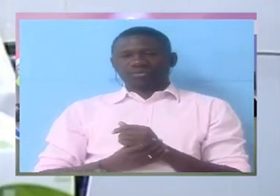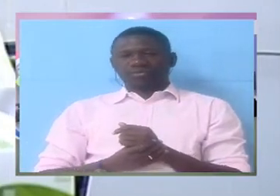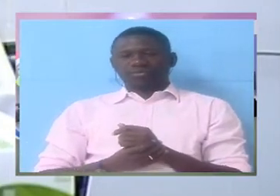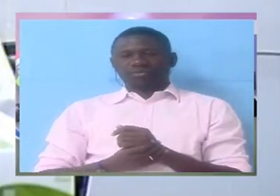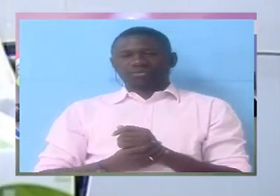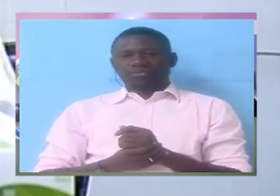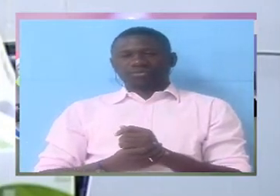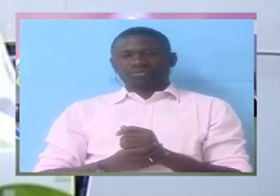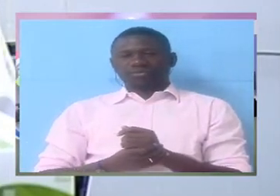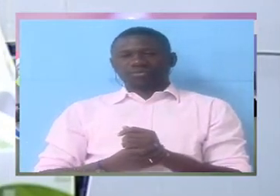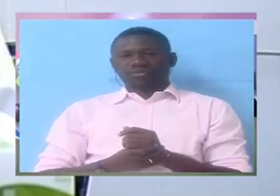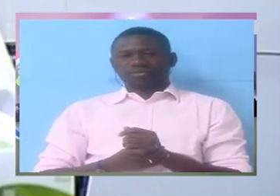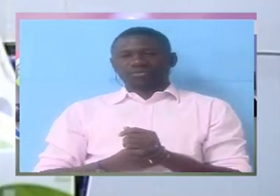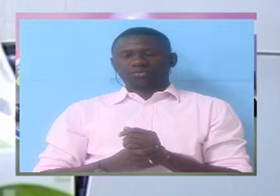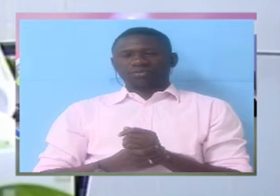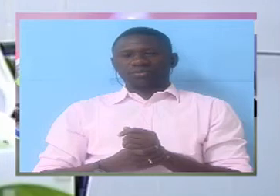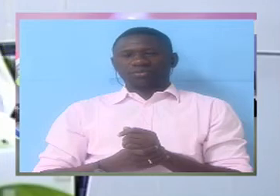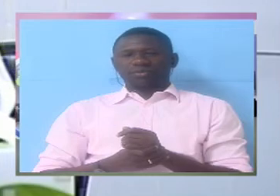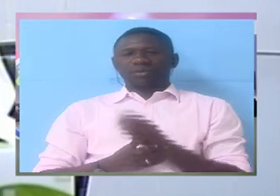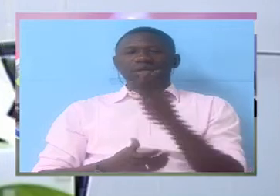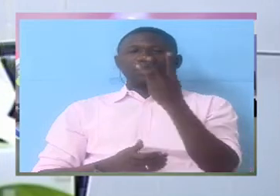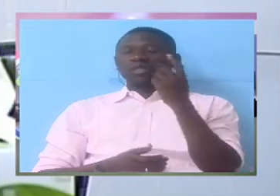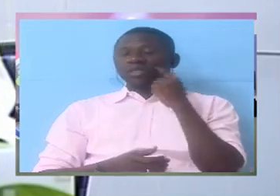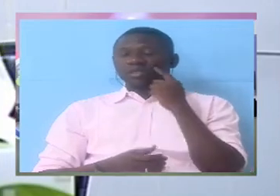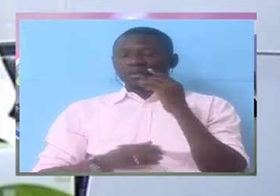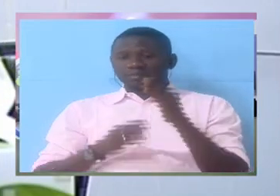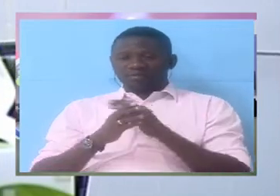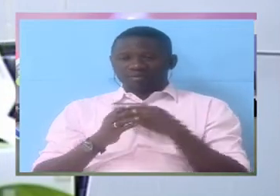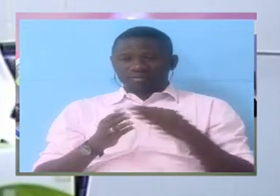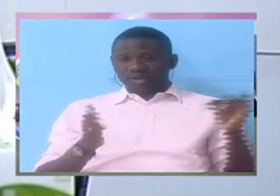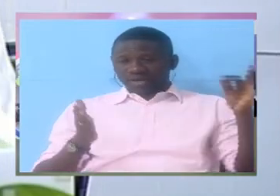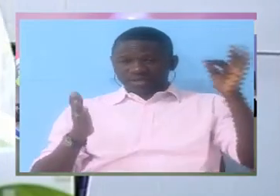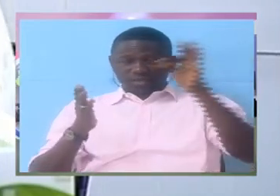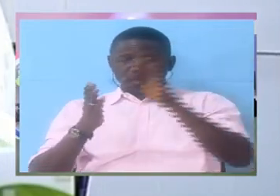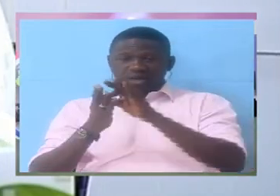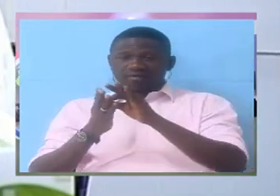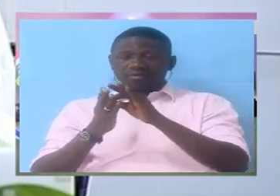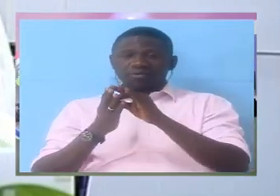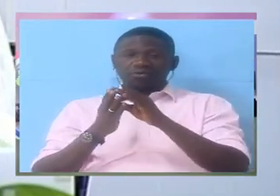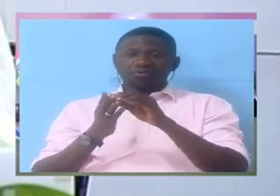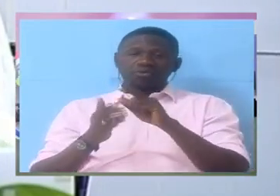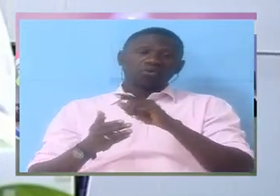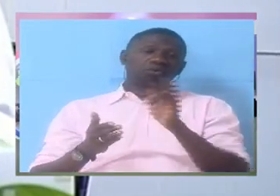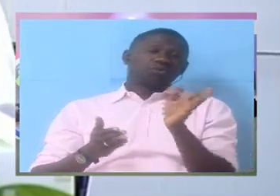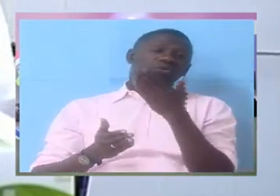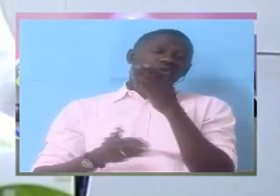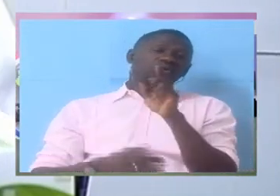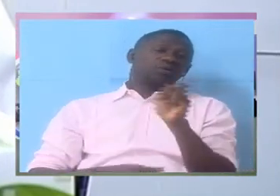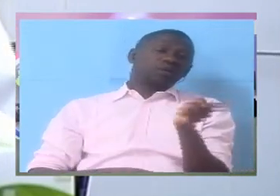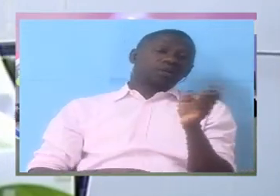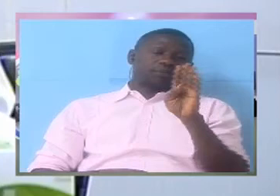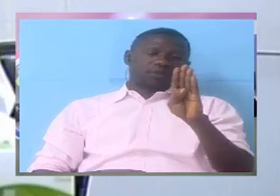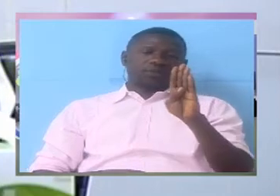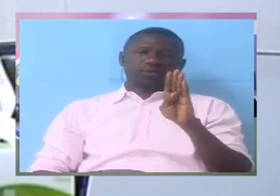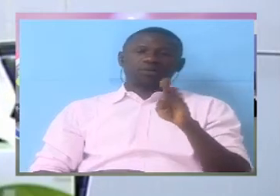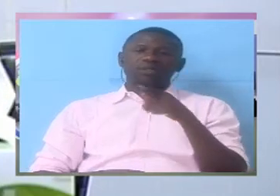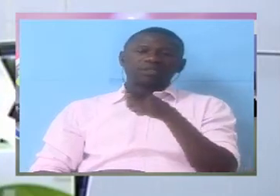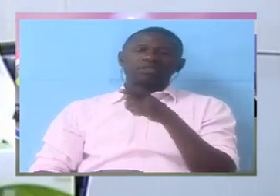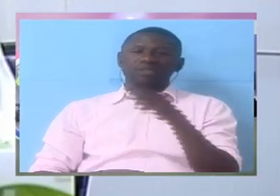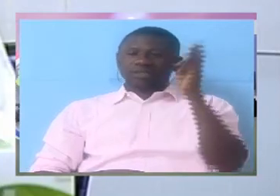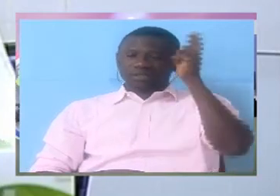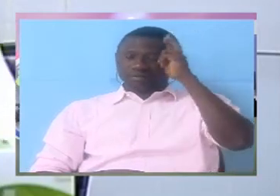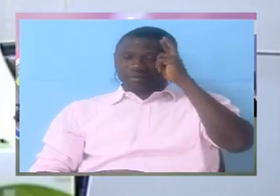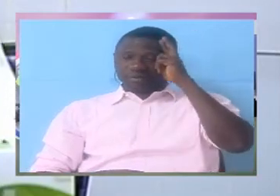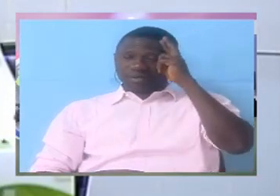kola banko toyala je. 3 days before my travel to Bissau. Elisabeth Janinta nyanta tamala kata Bissau. This attack